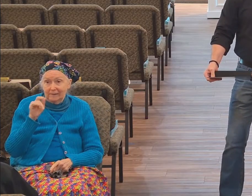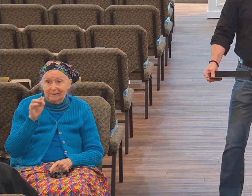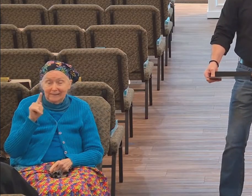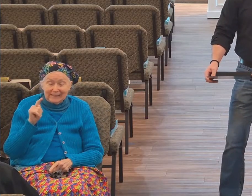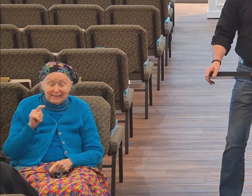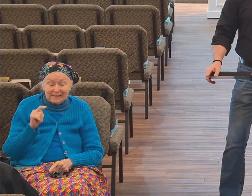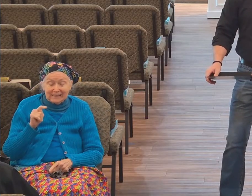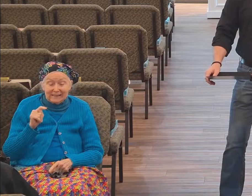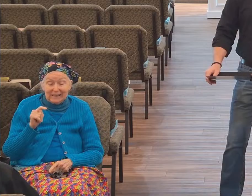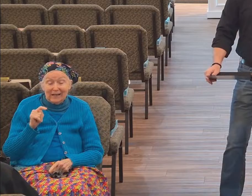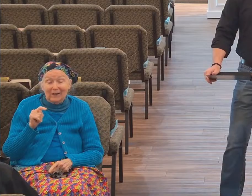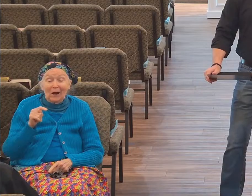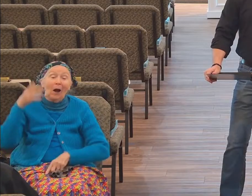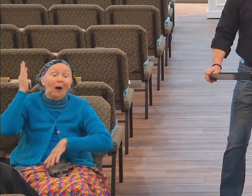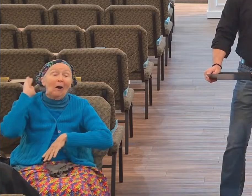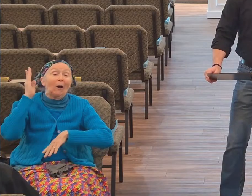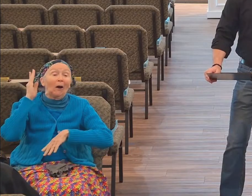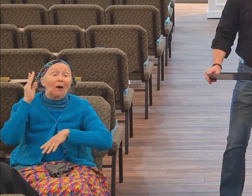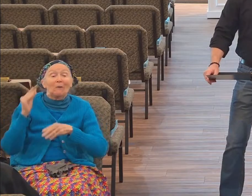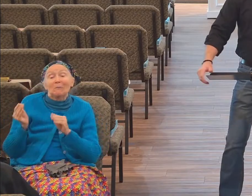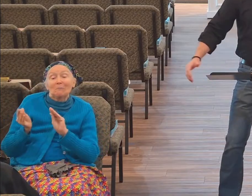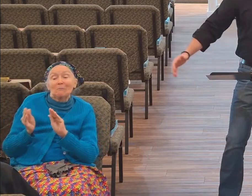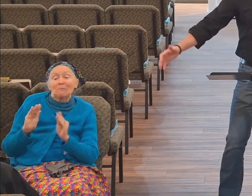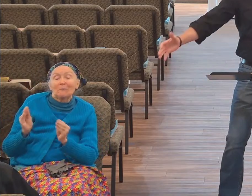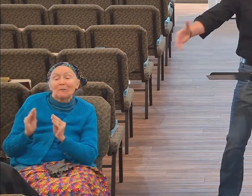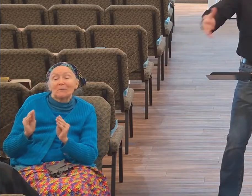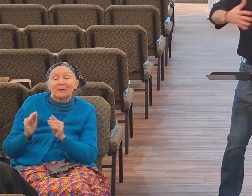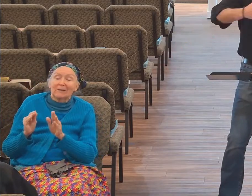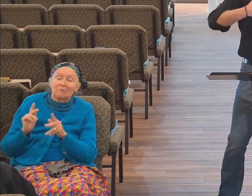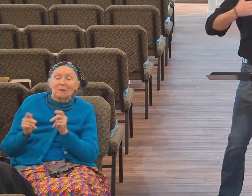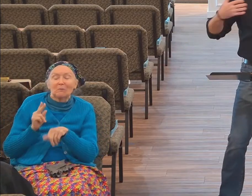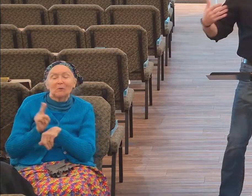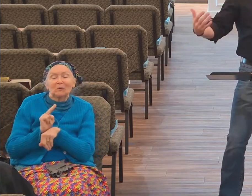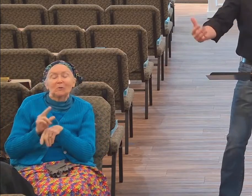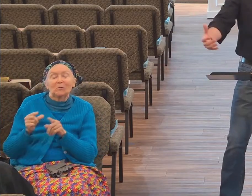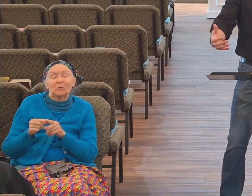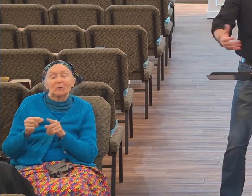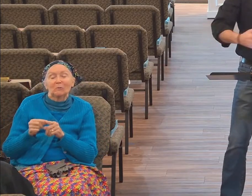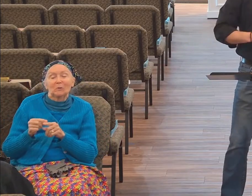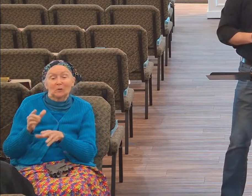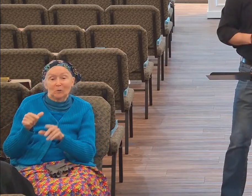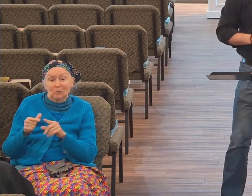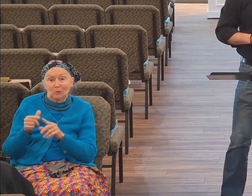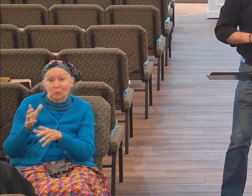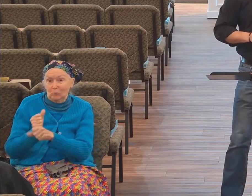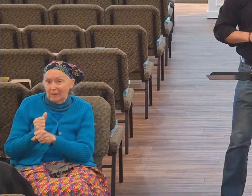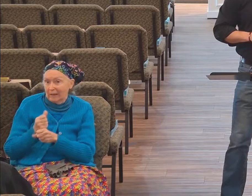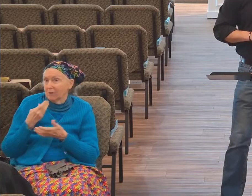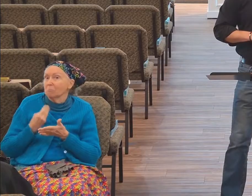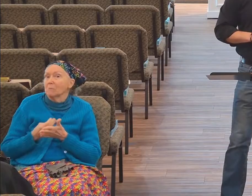manipulation, using words so that you can obtain money and honor, okay?